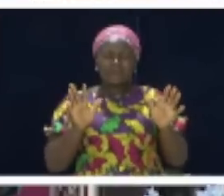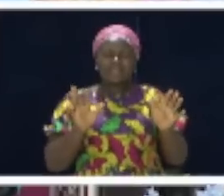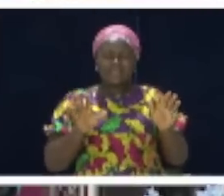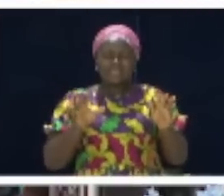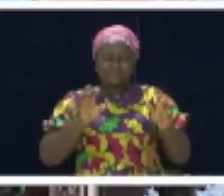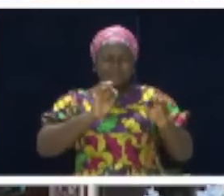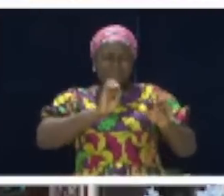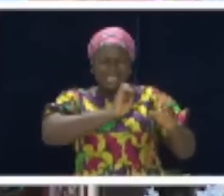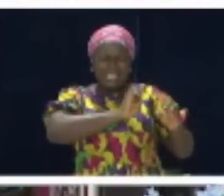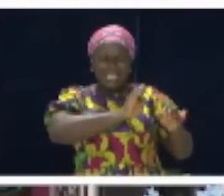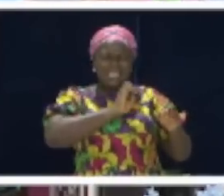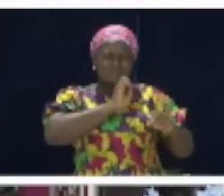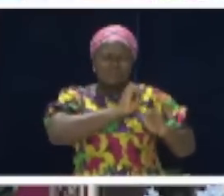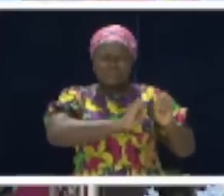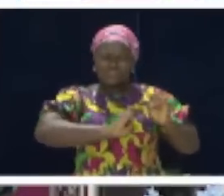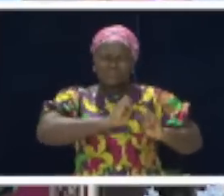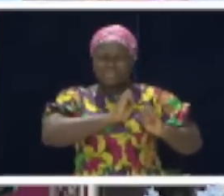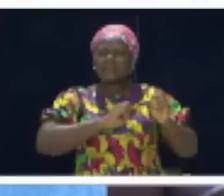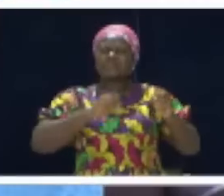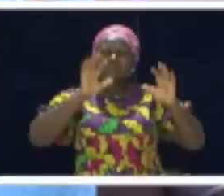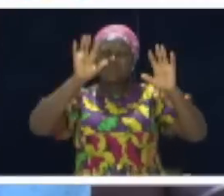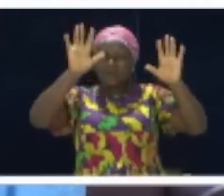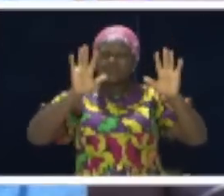emotional miracles.